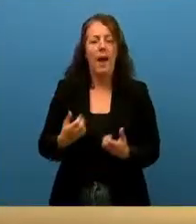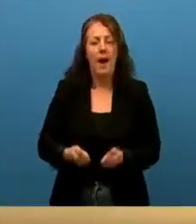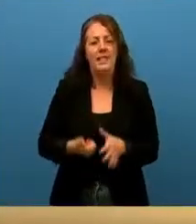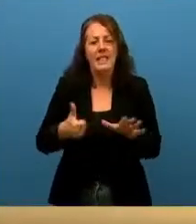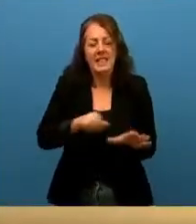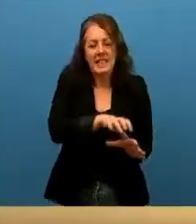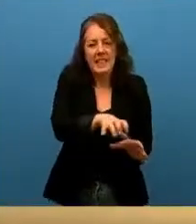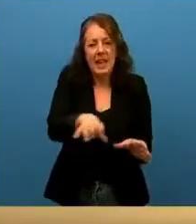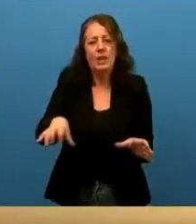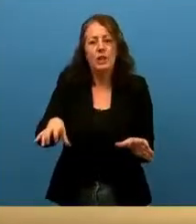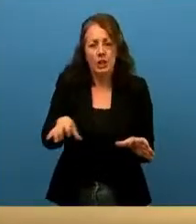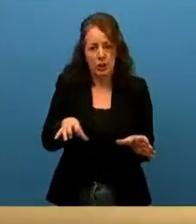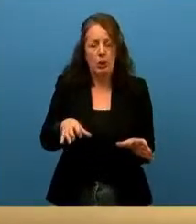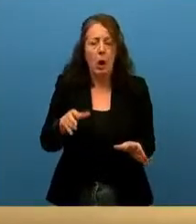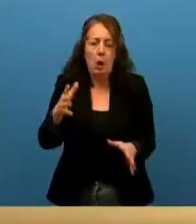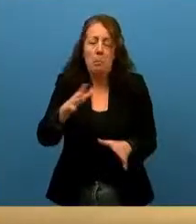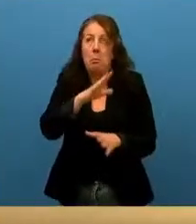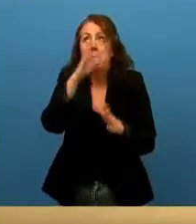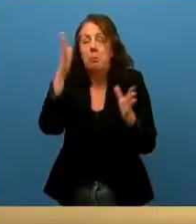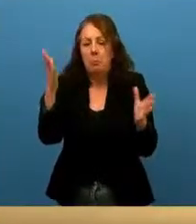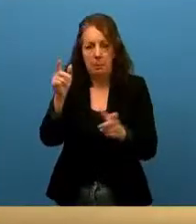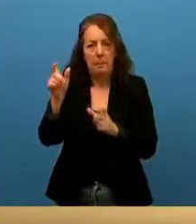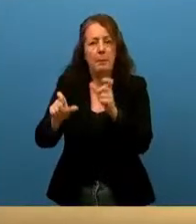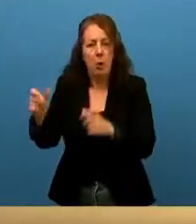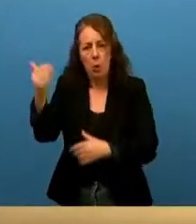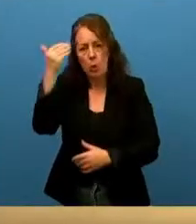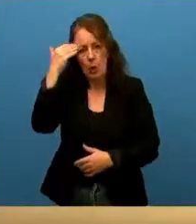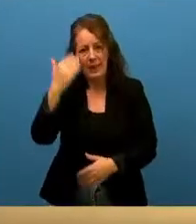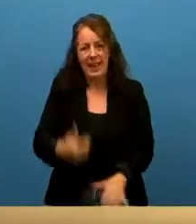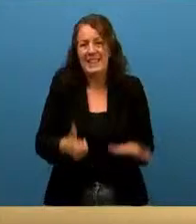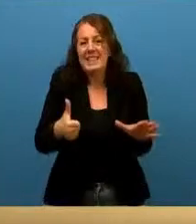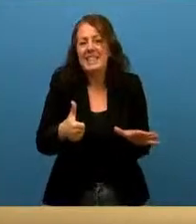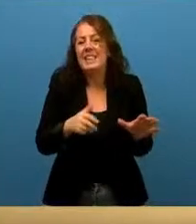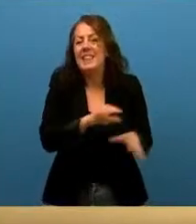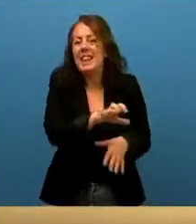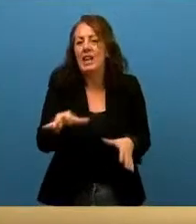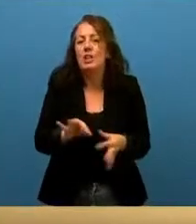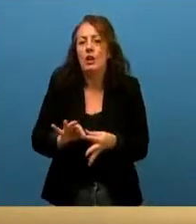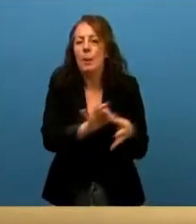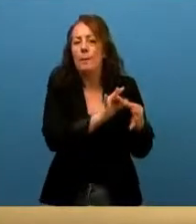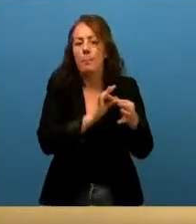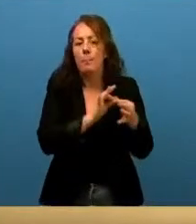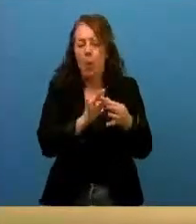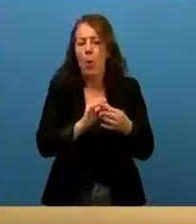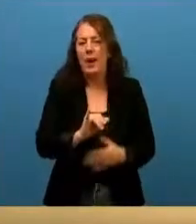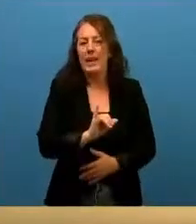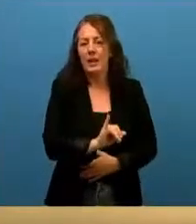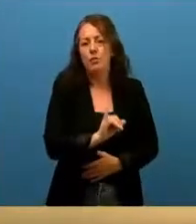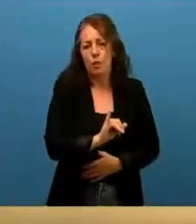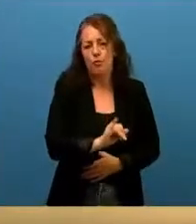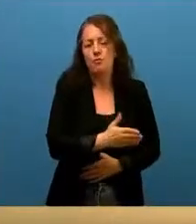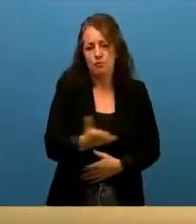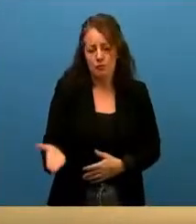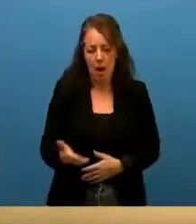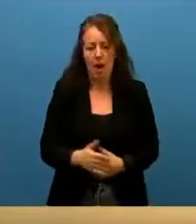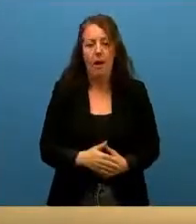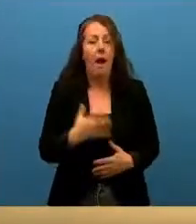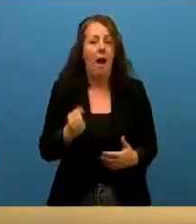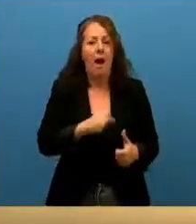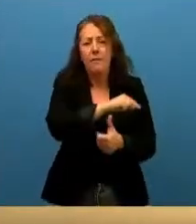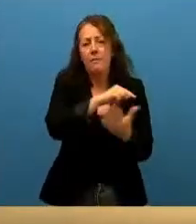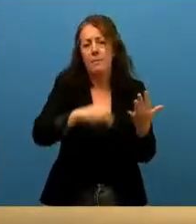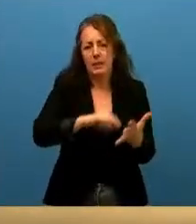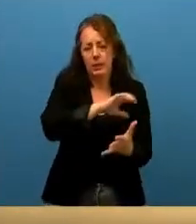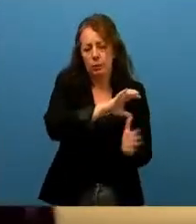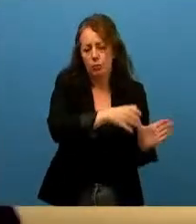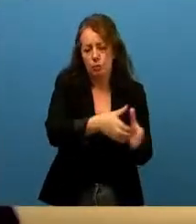Six Nations Confederacy or the Iroquois Confederacy, which includes the Oneida, Onondaga, Cayuga, Seneca, and